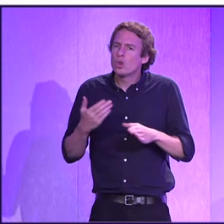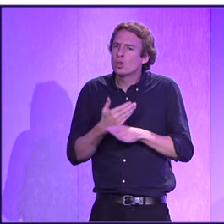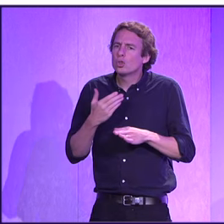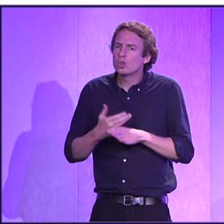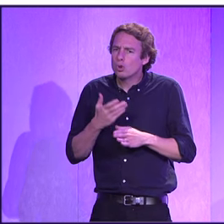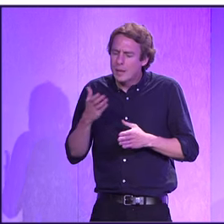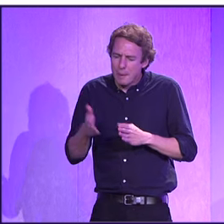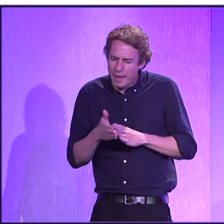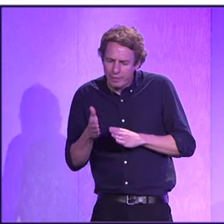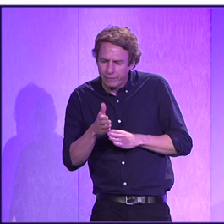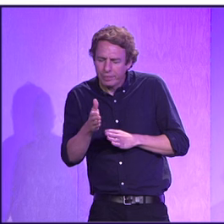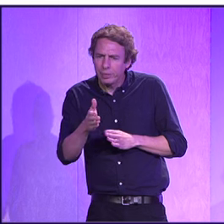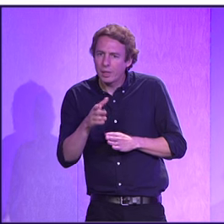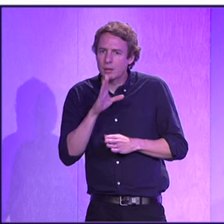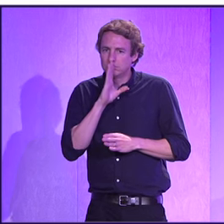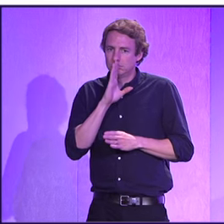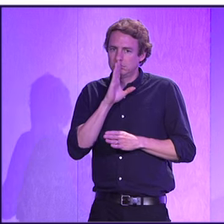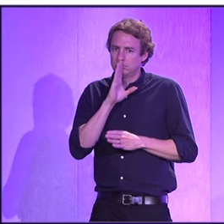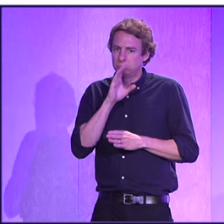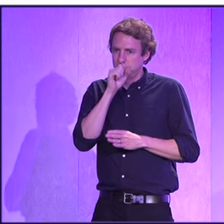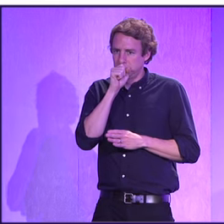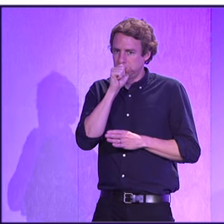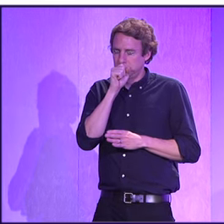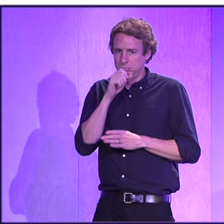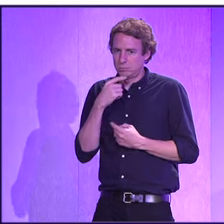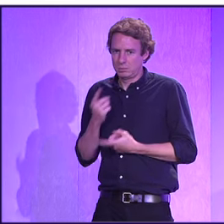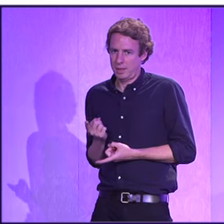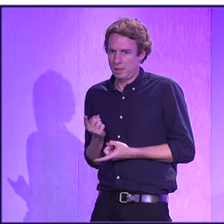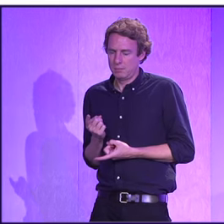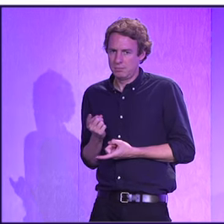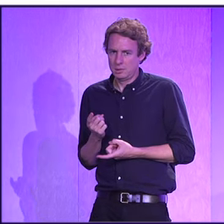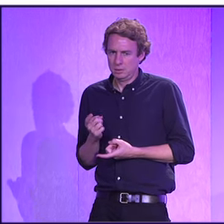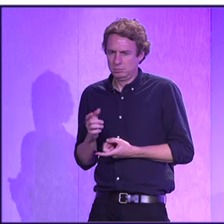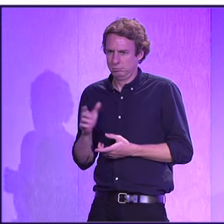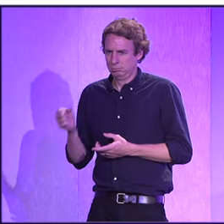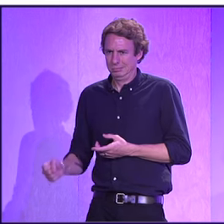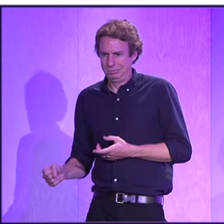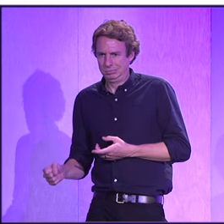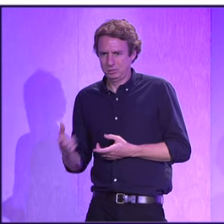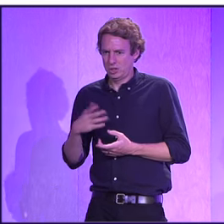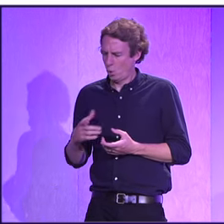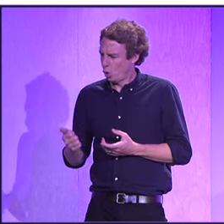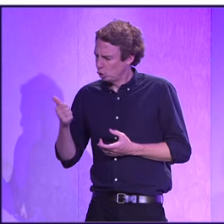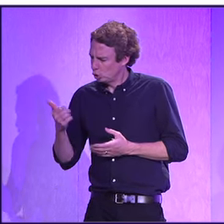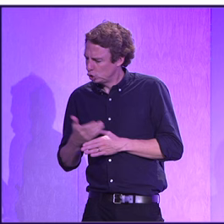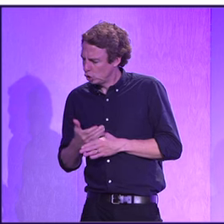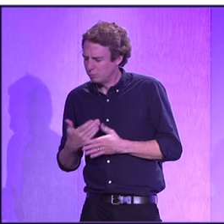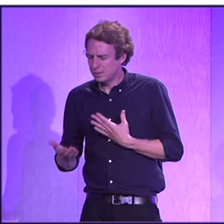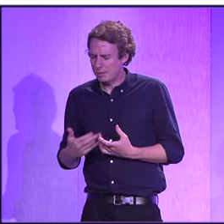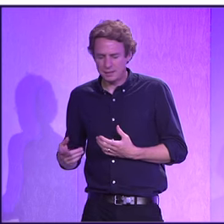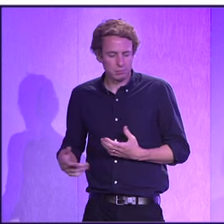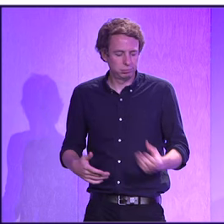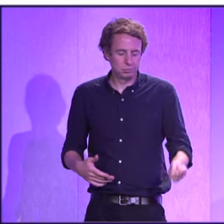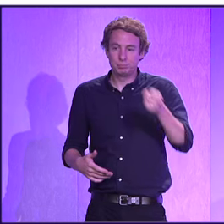path, of course, don't tell them anything about it. Keep everybody in the dark. Promote random people that maybe did a good job or